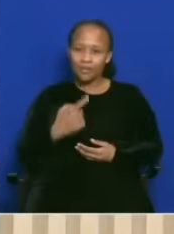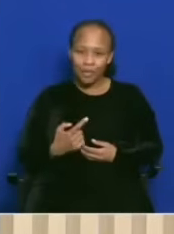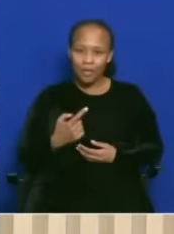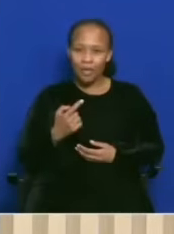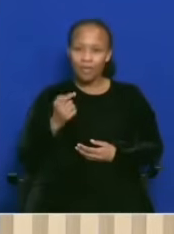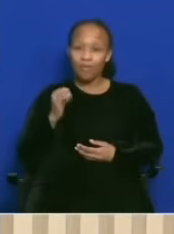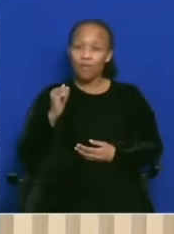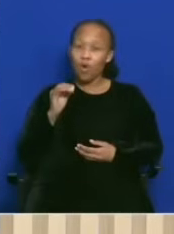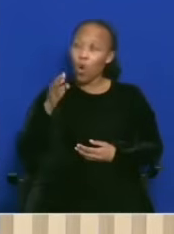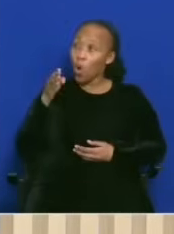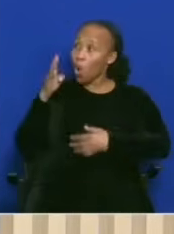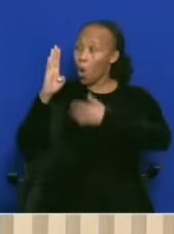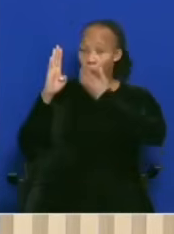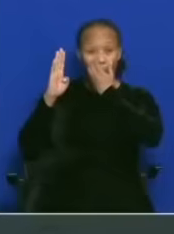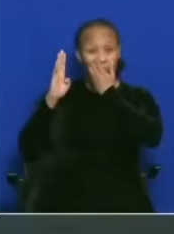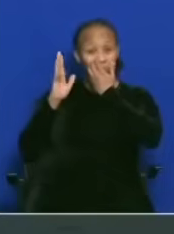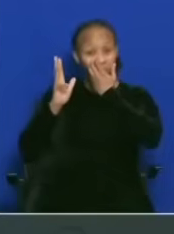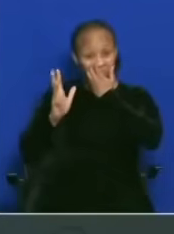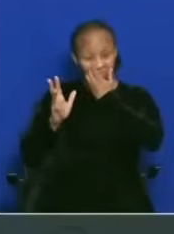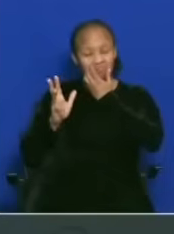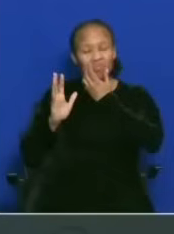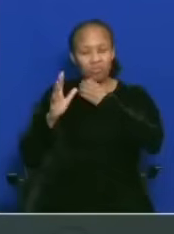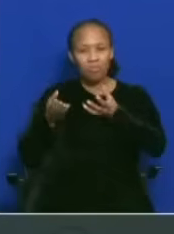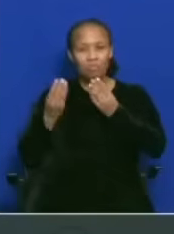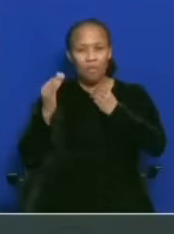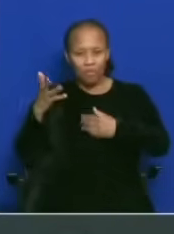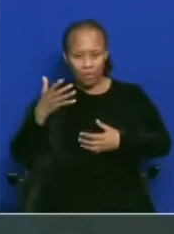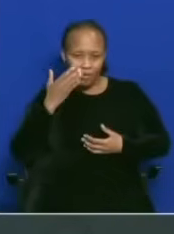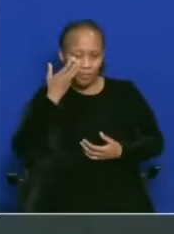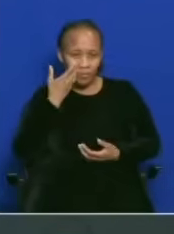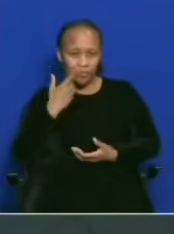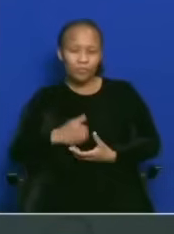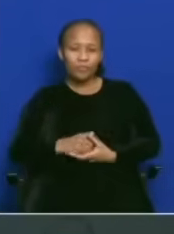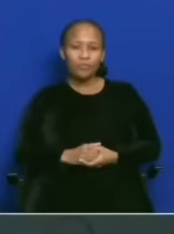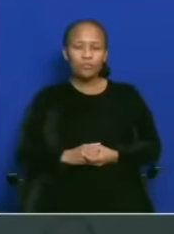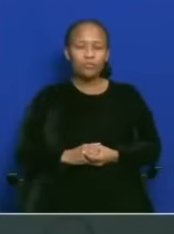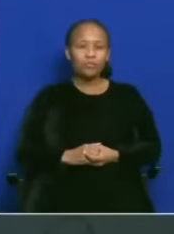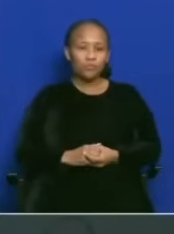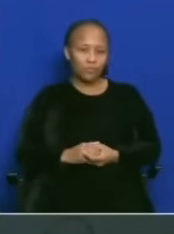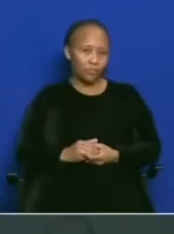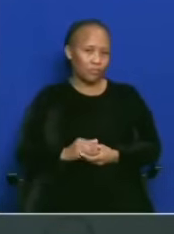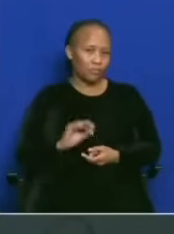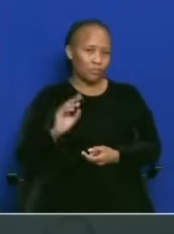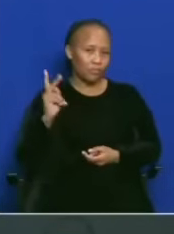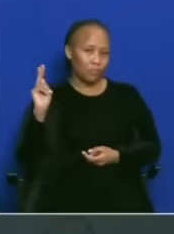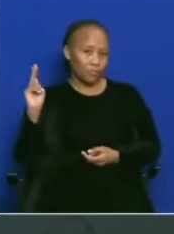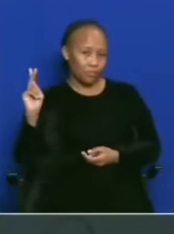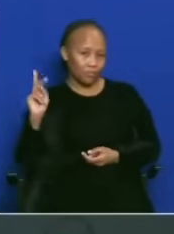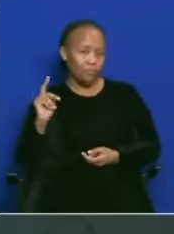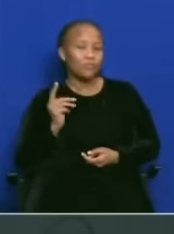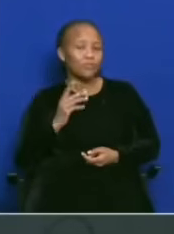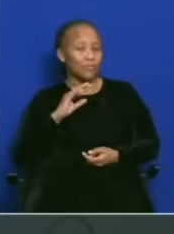not General Khan speaking, the other possibility at least could be that Mr. Valley